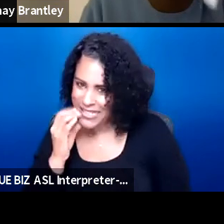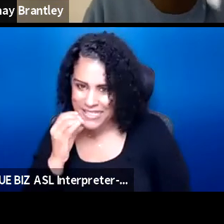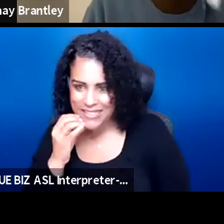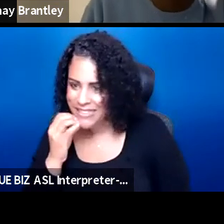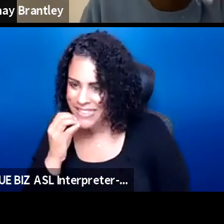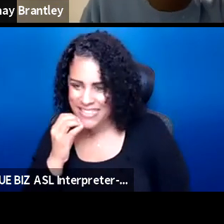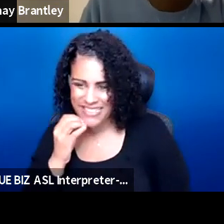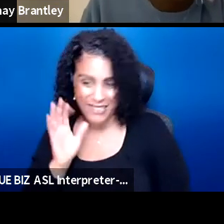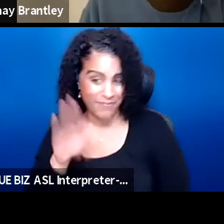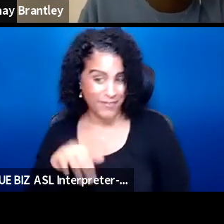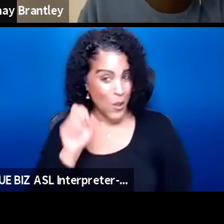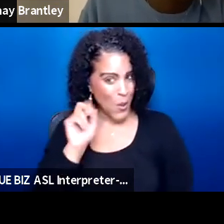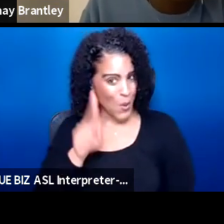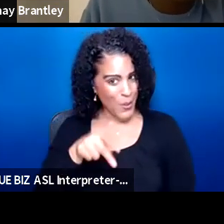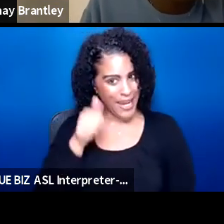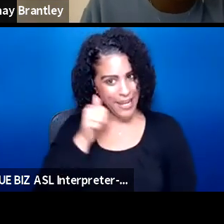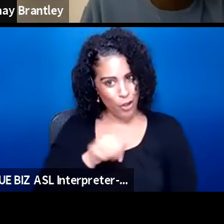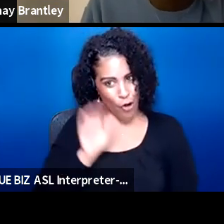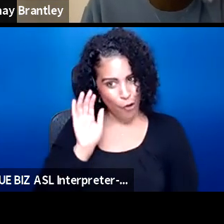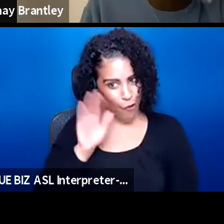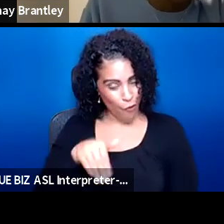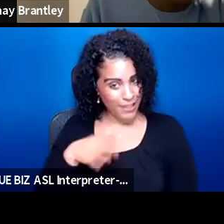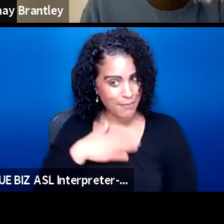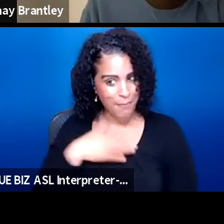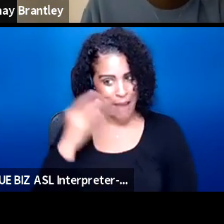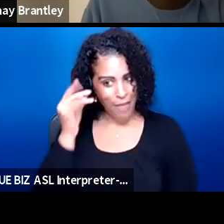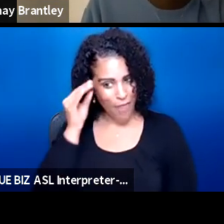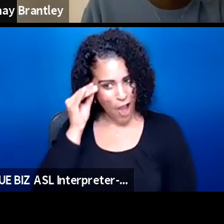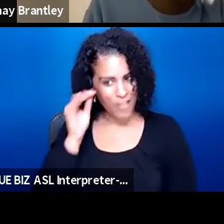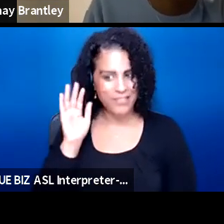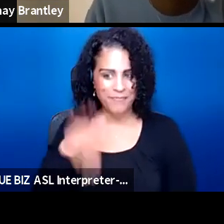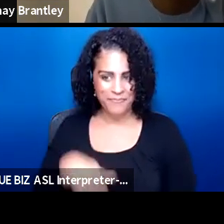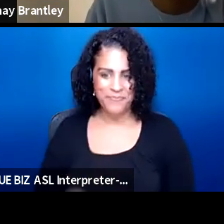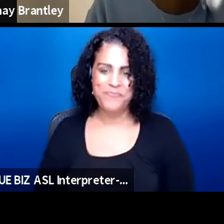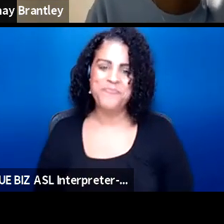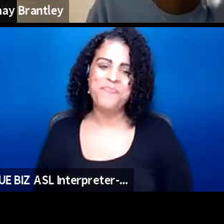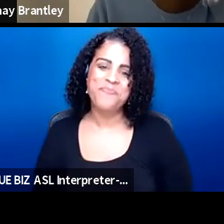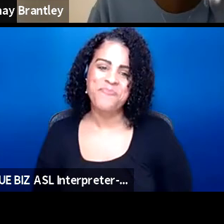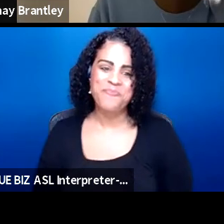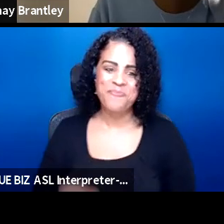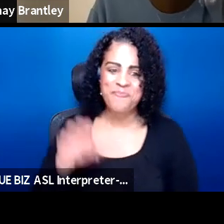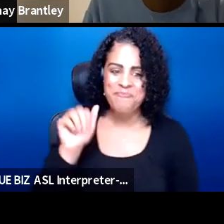Okay, girl. But that's just my thoughts. Thank you.